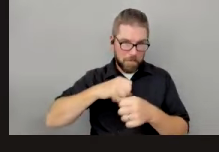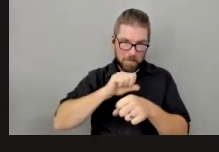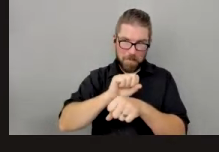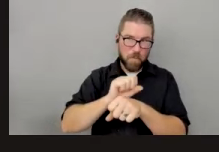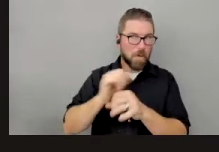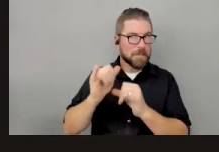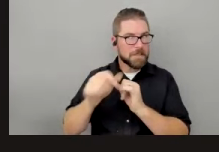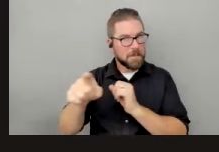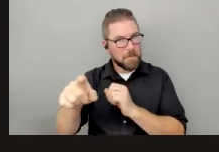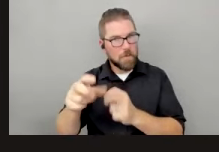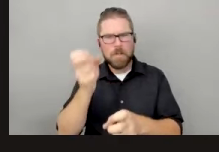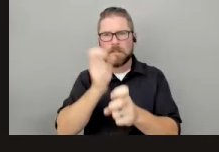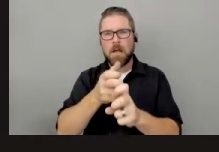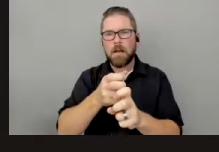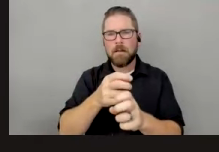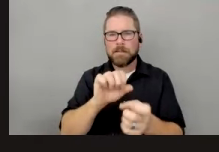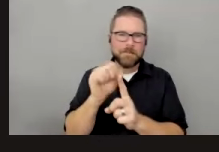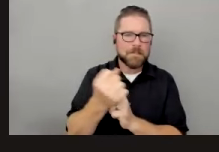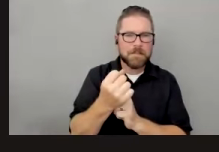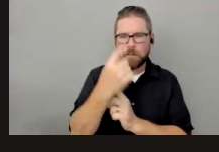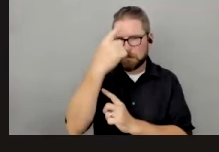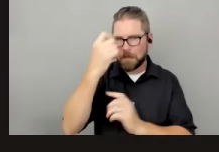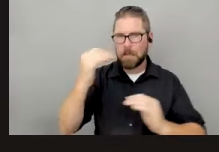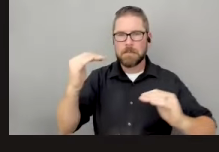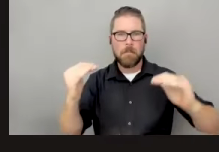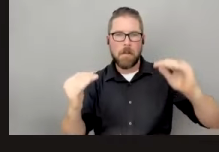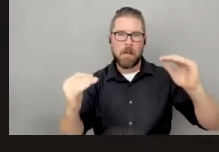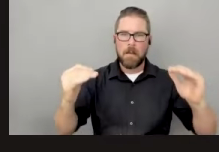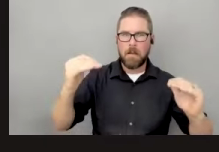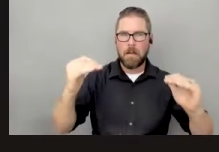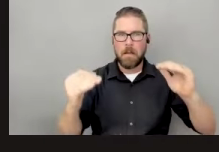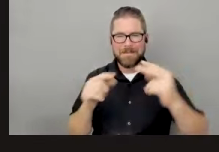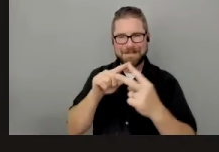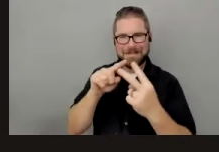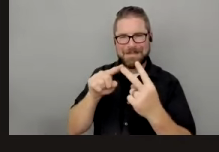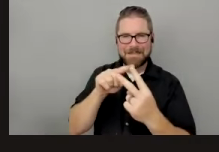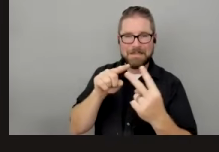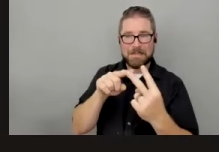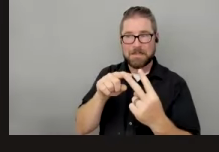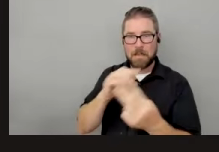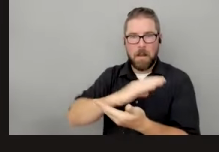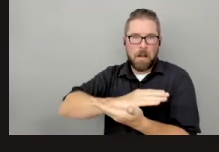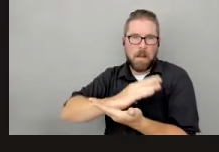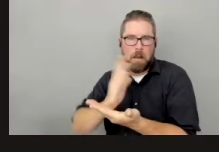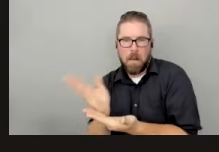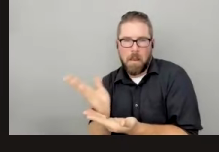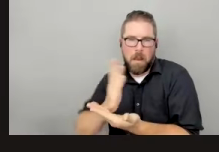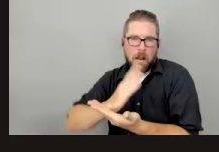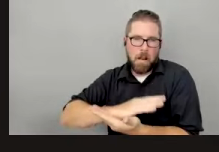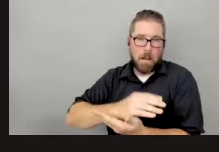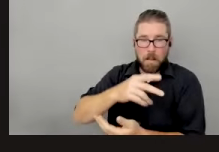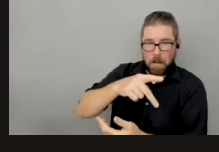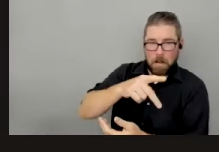a dicey one because it's the balance between pervasive and severe. So it's not really very